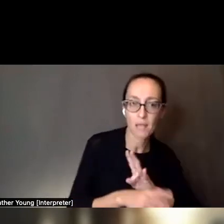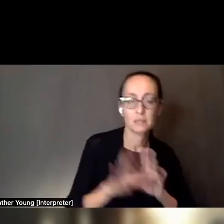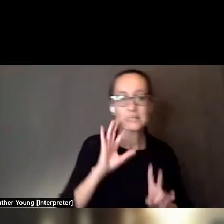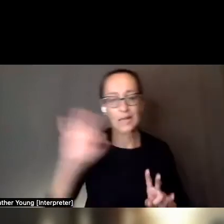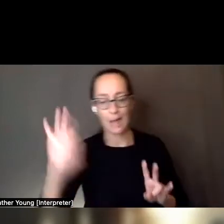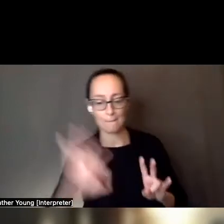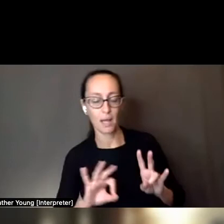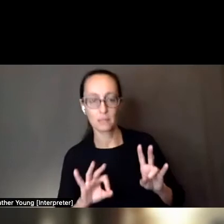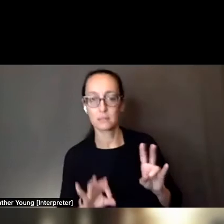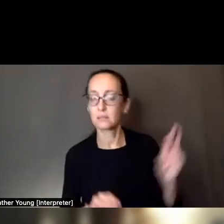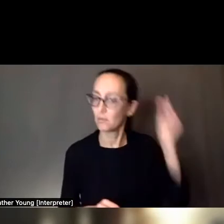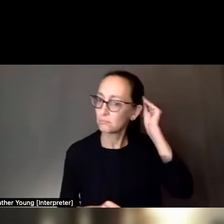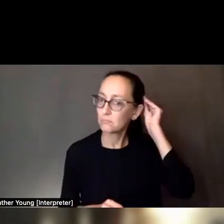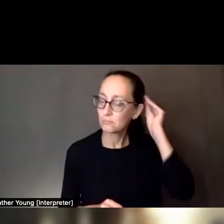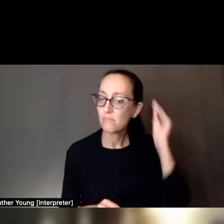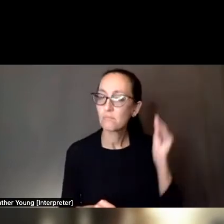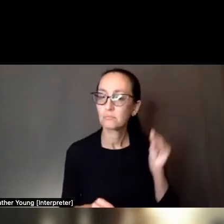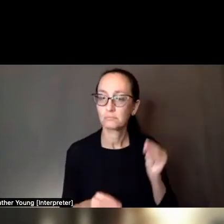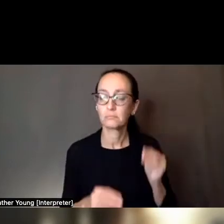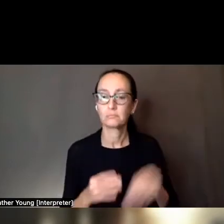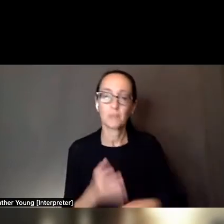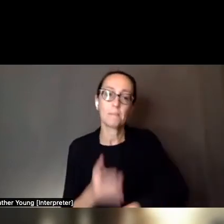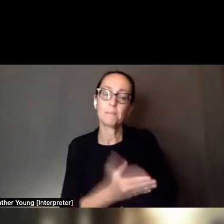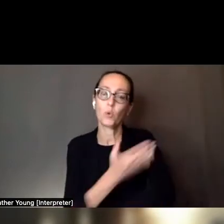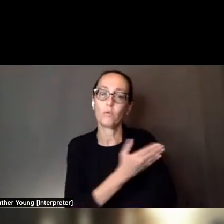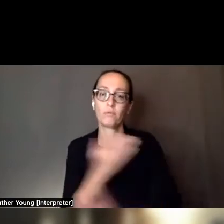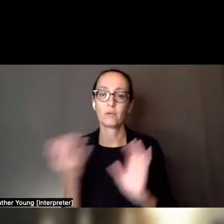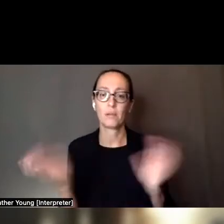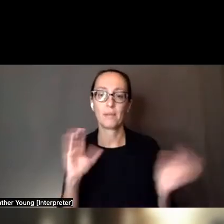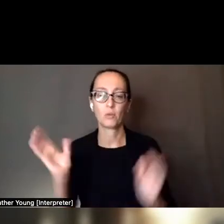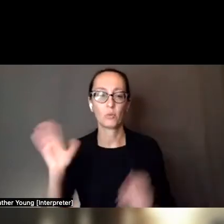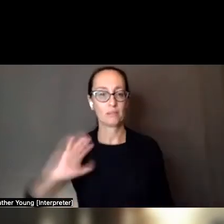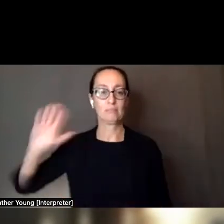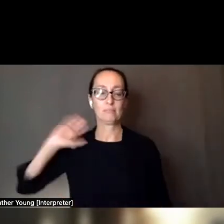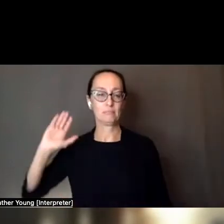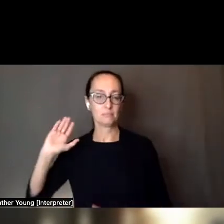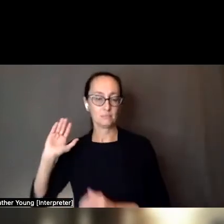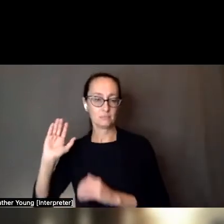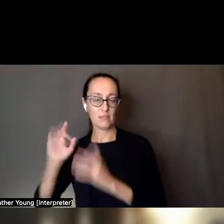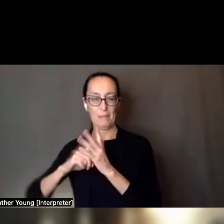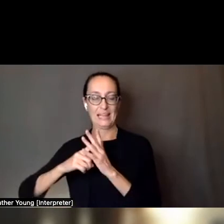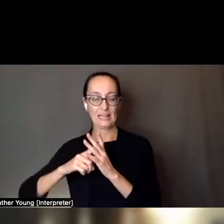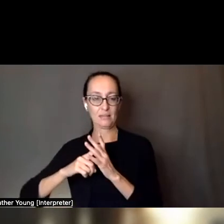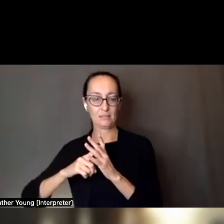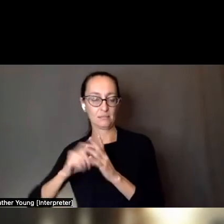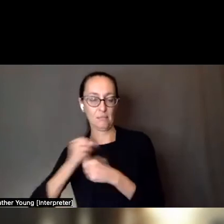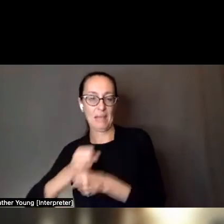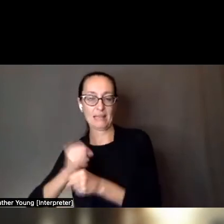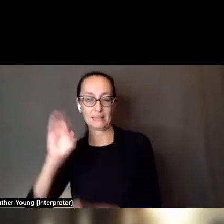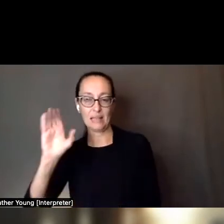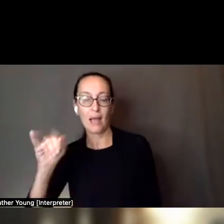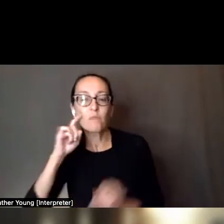doing much, much better than the early CIs did for children. For me